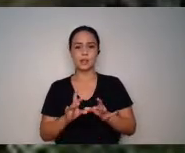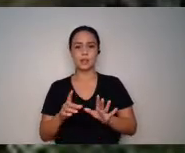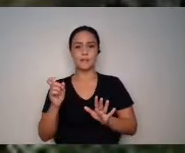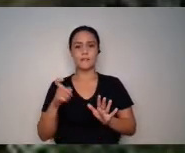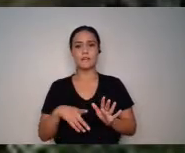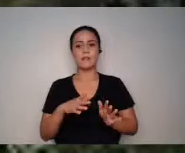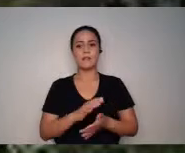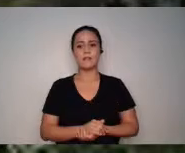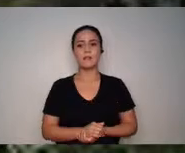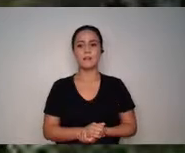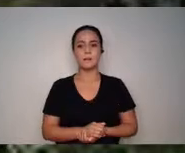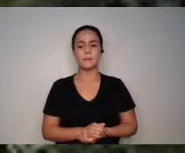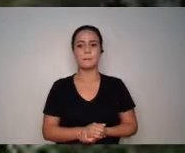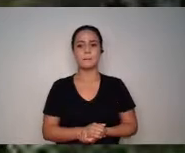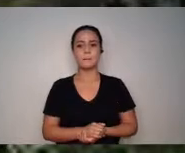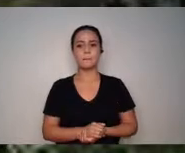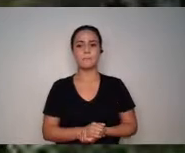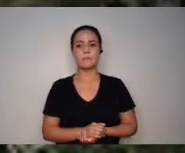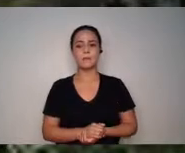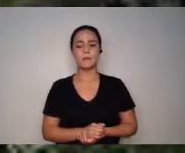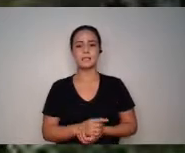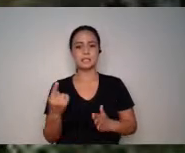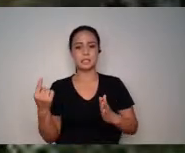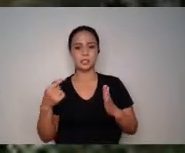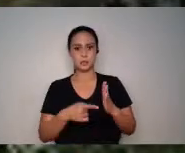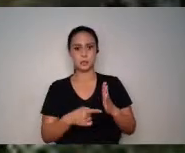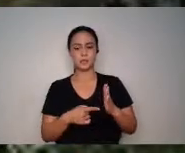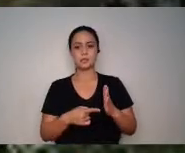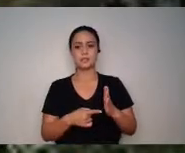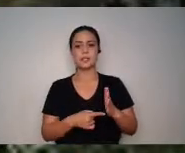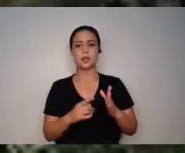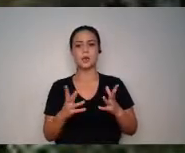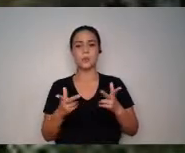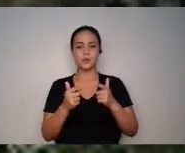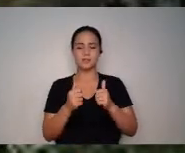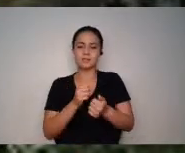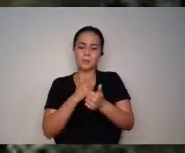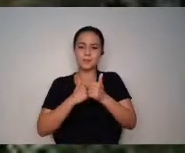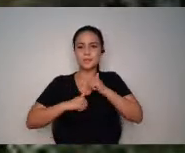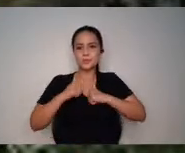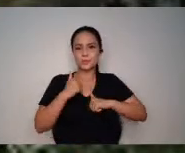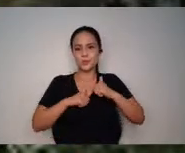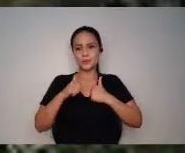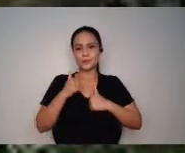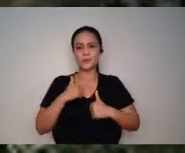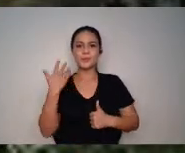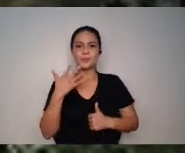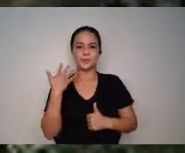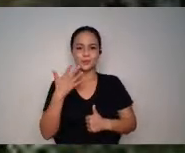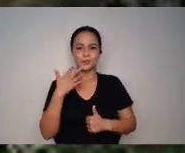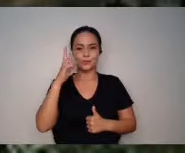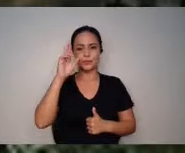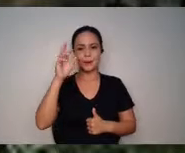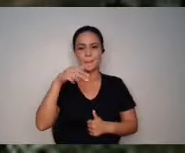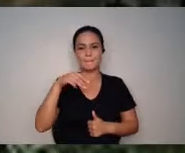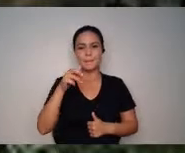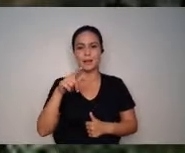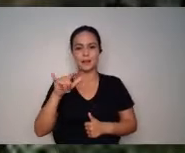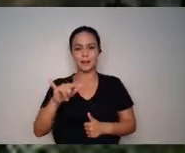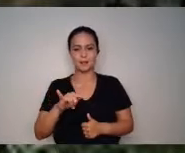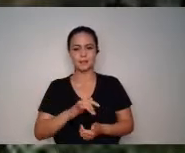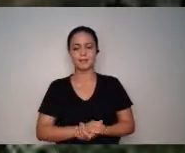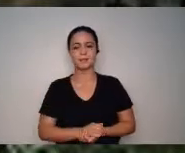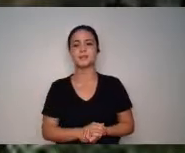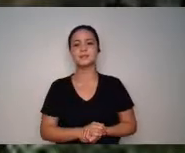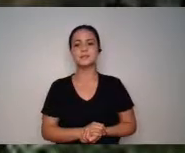translated, not official yet, Trabalho Insalubre, Causas, Consequências e Curas. And we're very eager for your